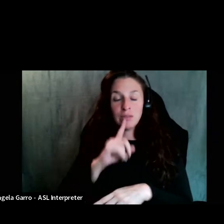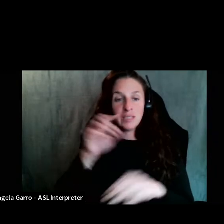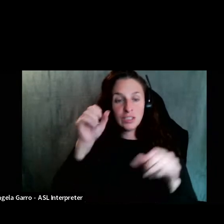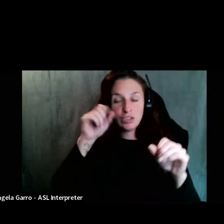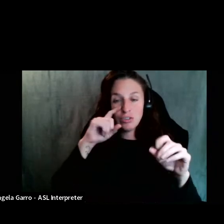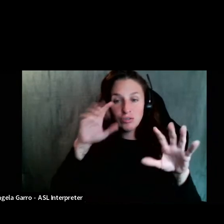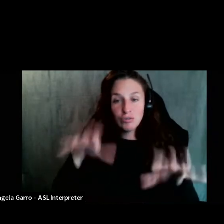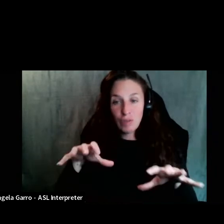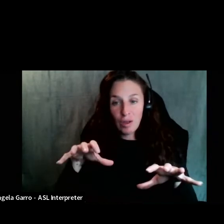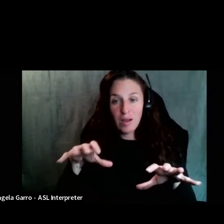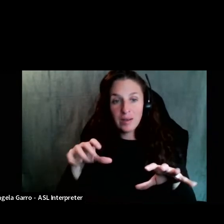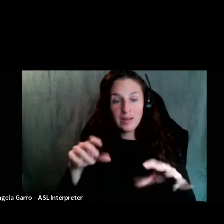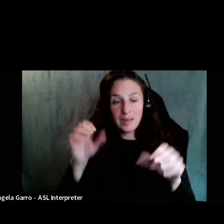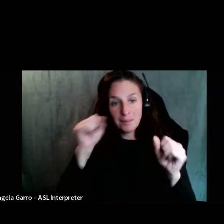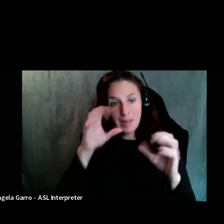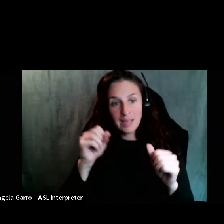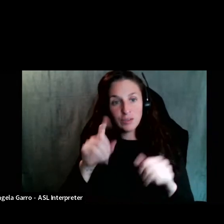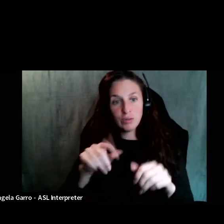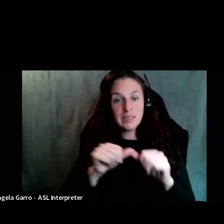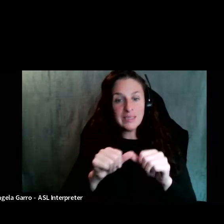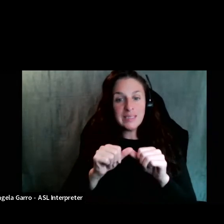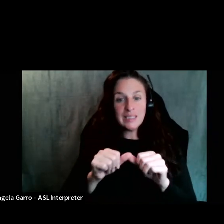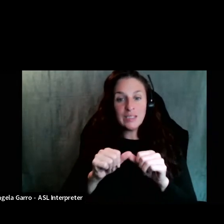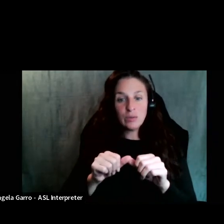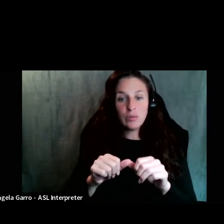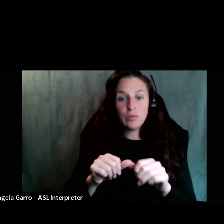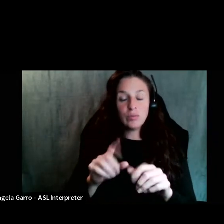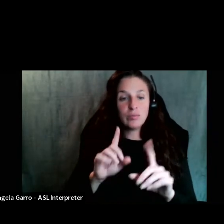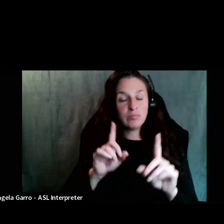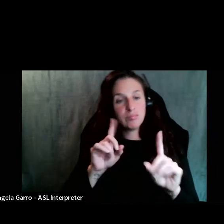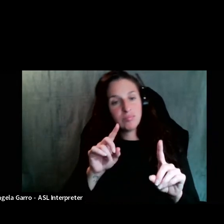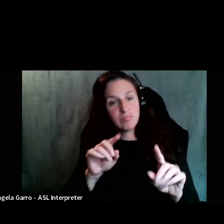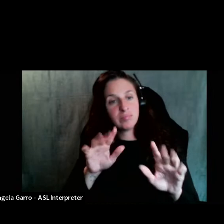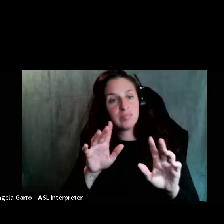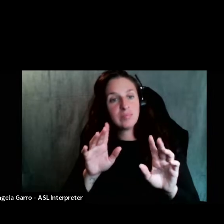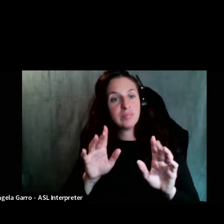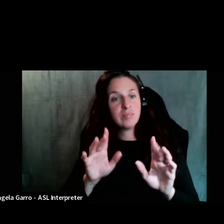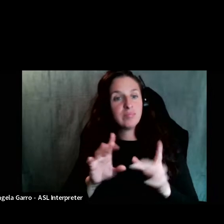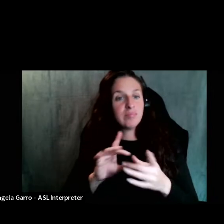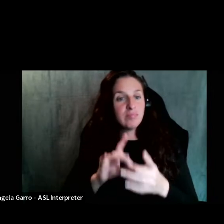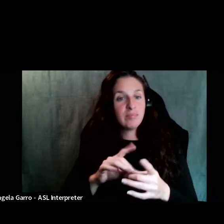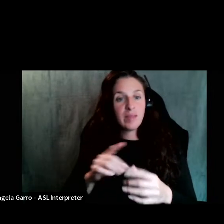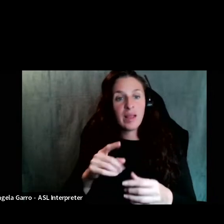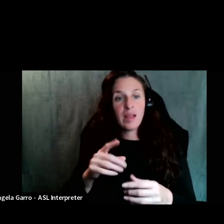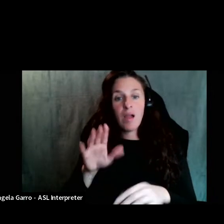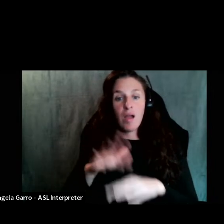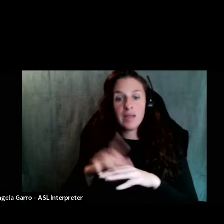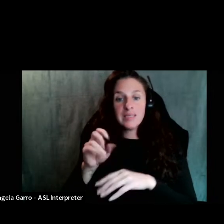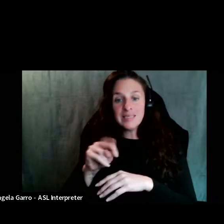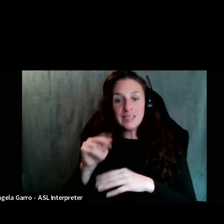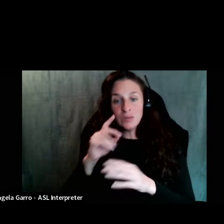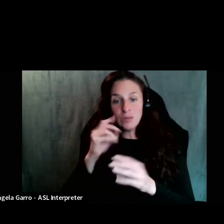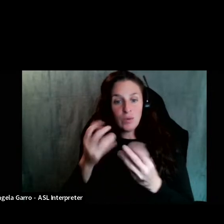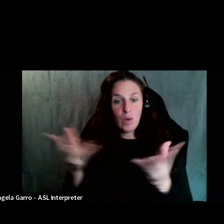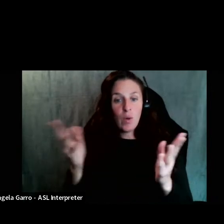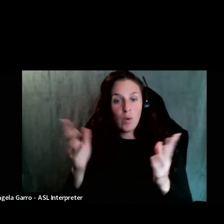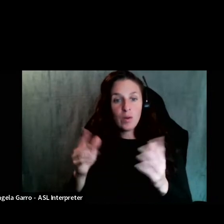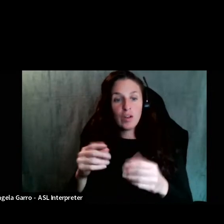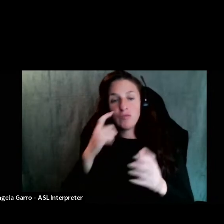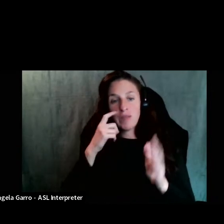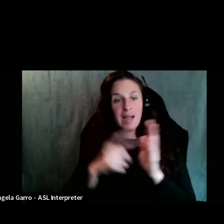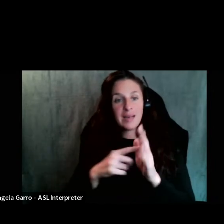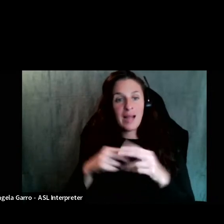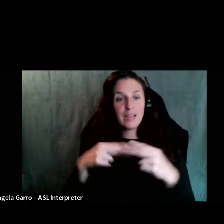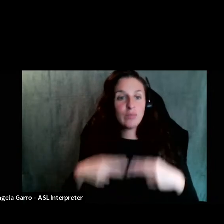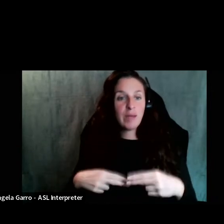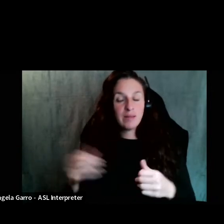continued attentiveness and empathy as this meeting continues. And so once again, on Nadine's note of recognizing the humanity of everyone in this room, I want